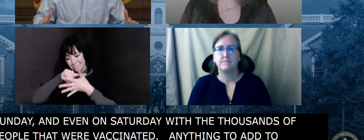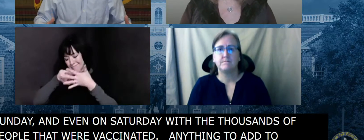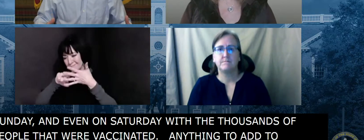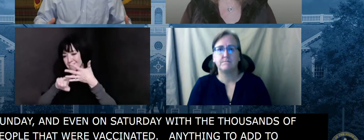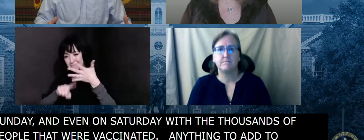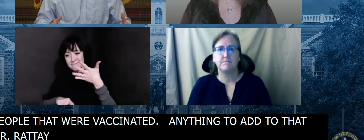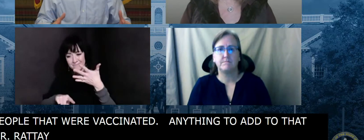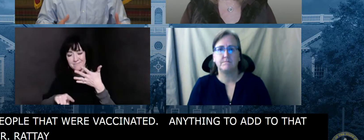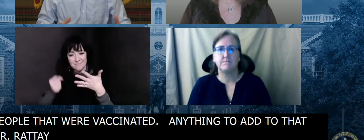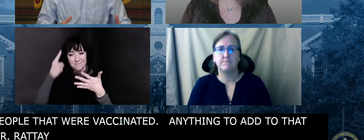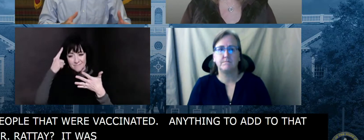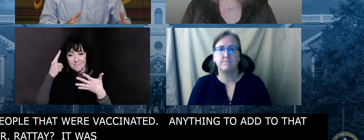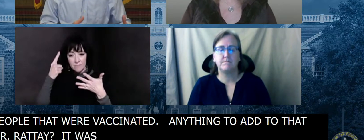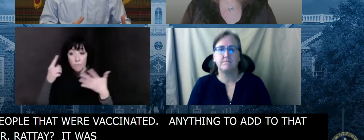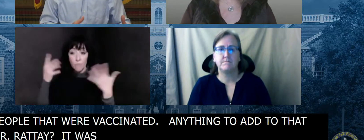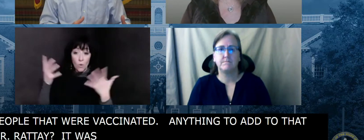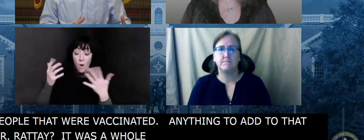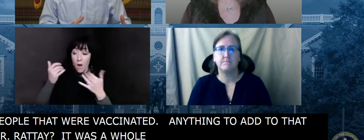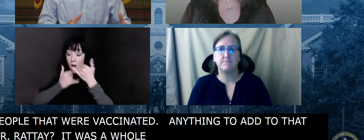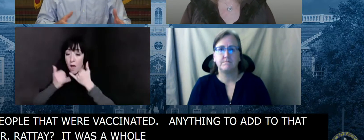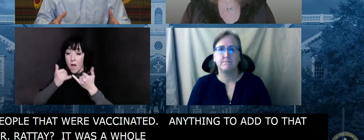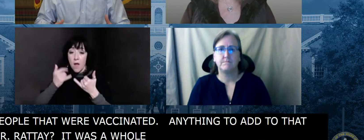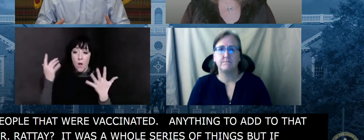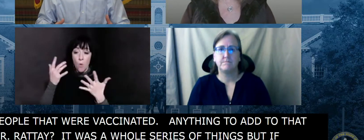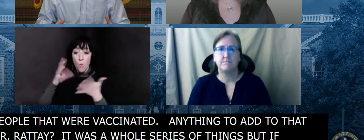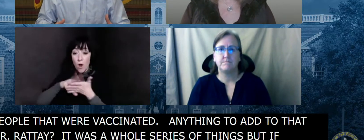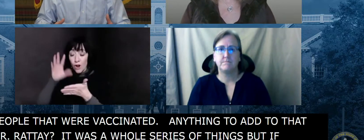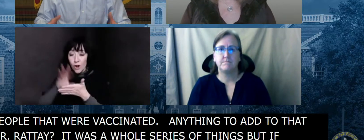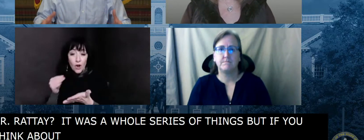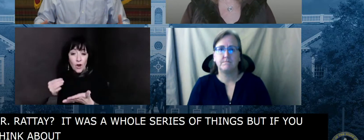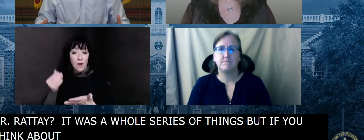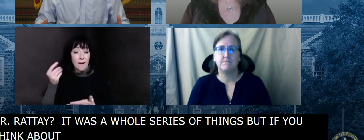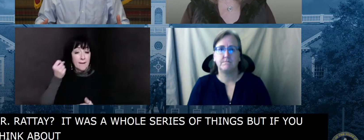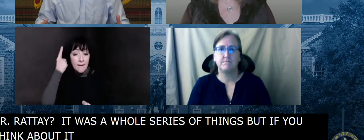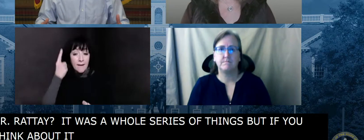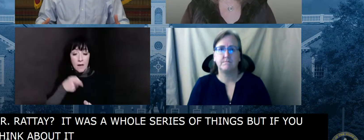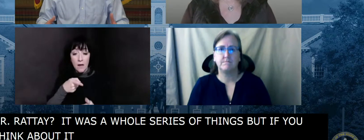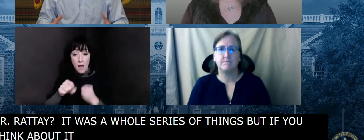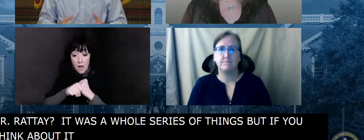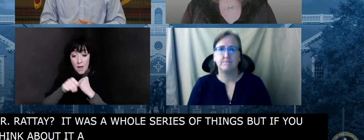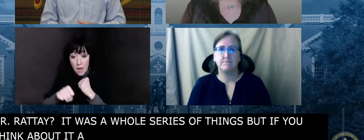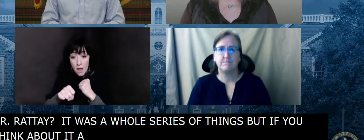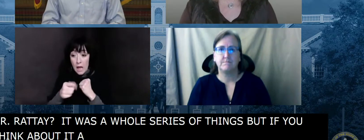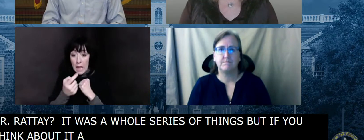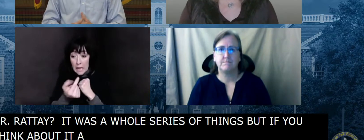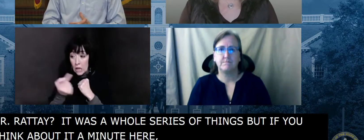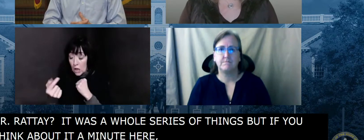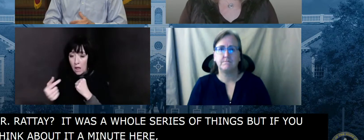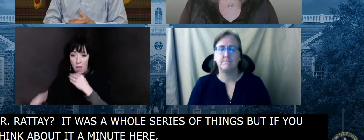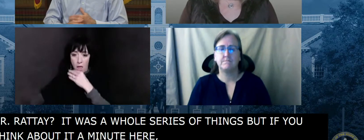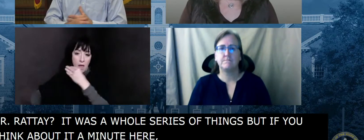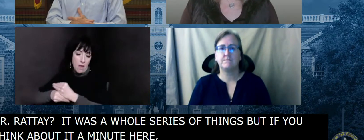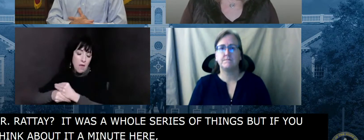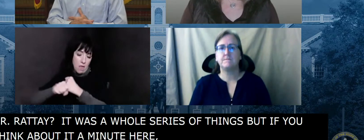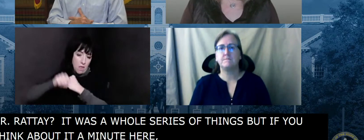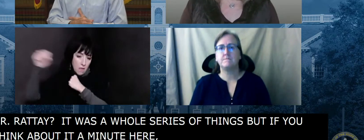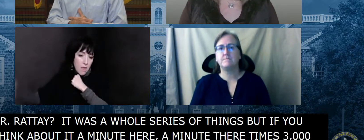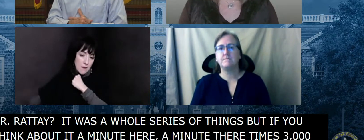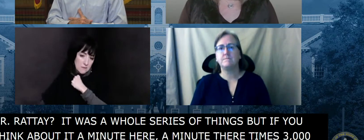if you think about it, a minute here, a minute there, times 3,000, that's a lot of minutes. Yeah, I